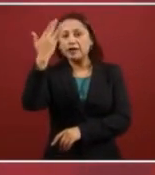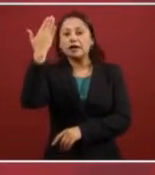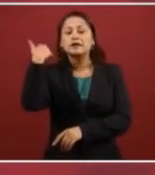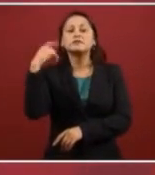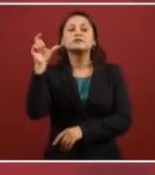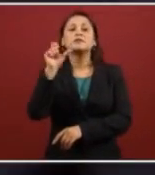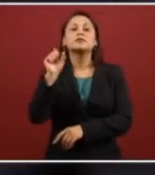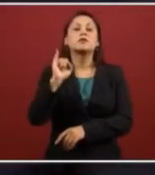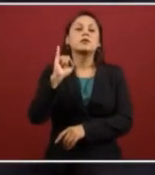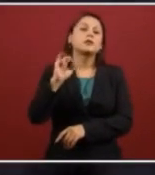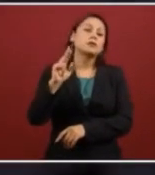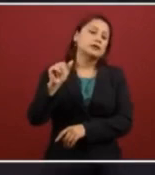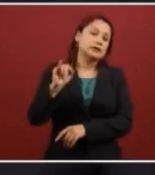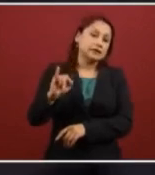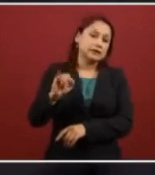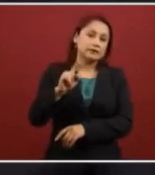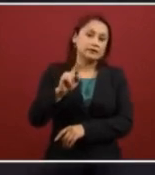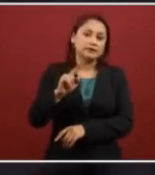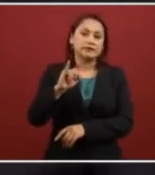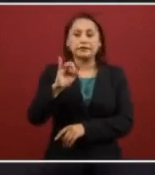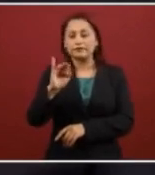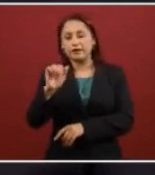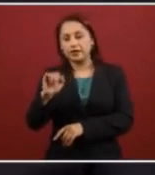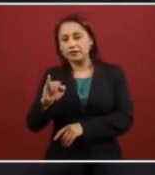Institute of Transparency,